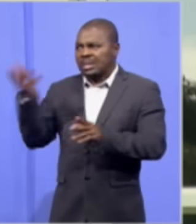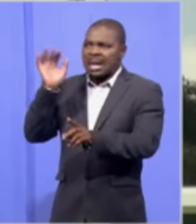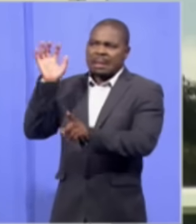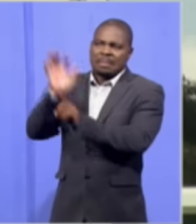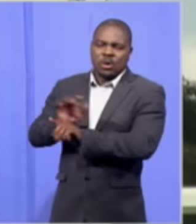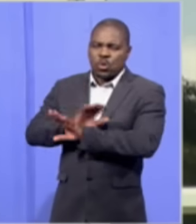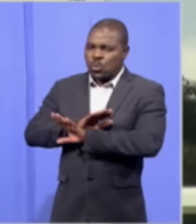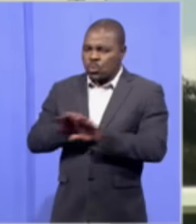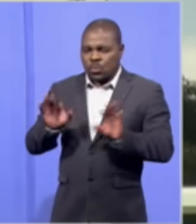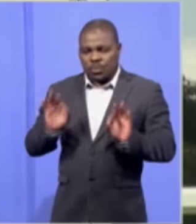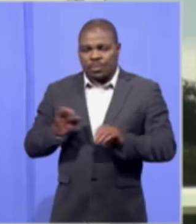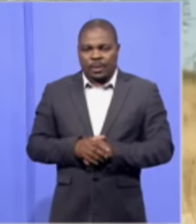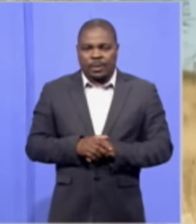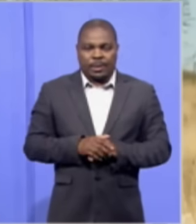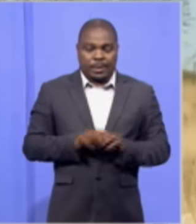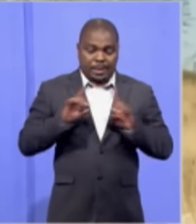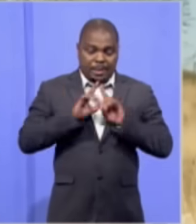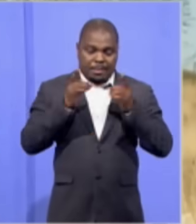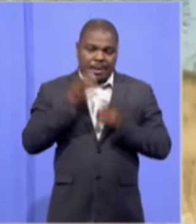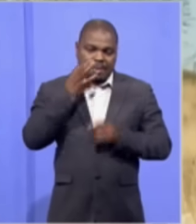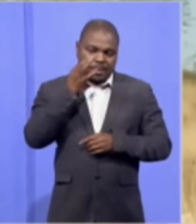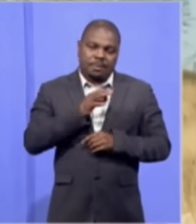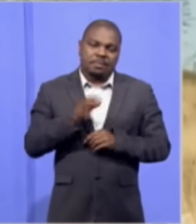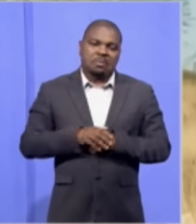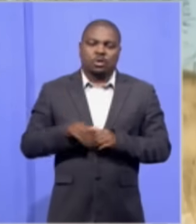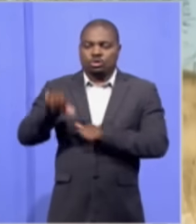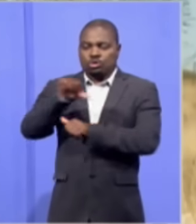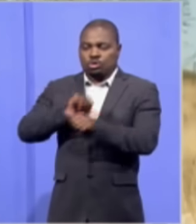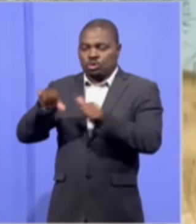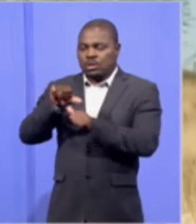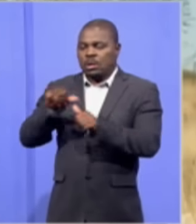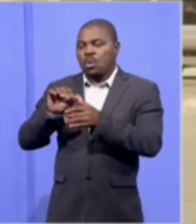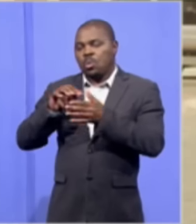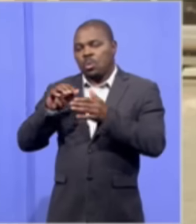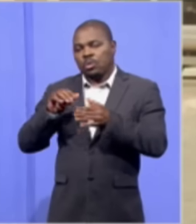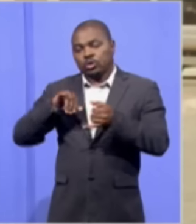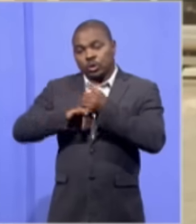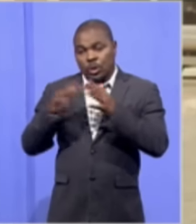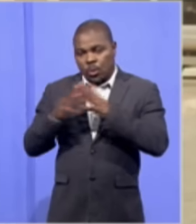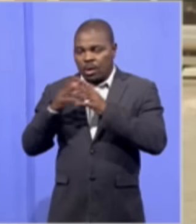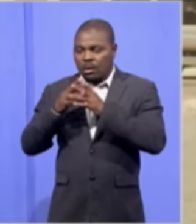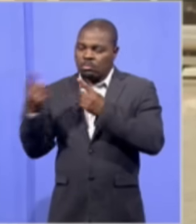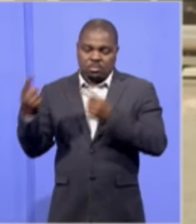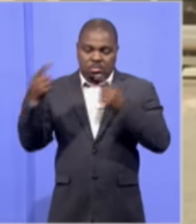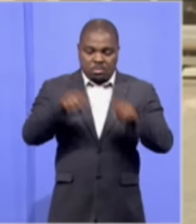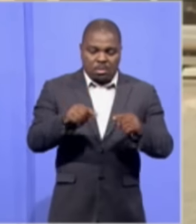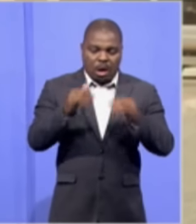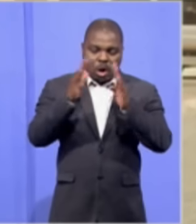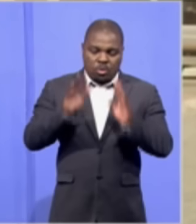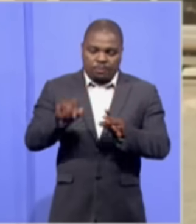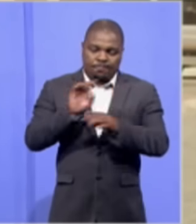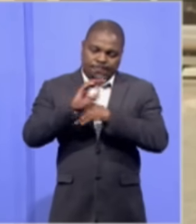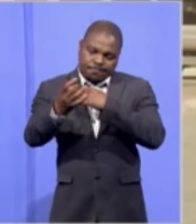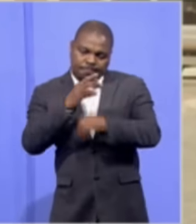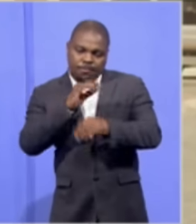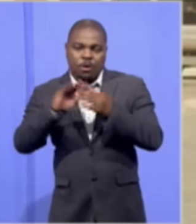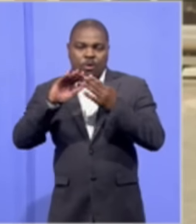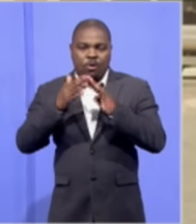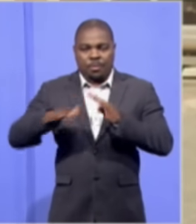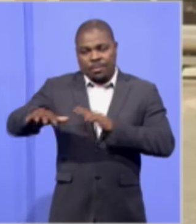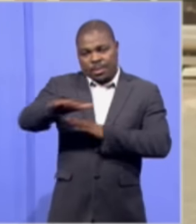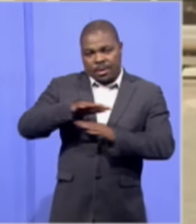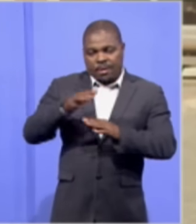e re e rometše badirela leago ka lapeng le go ba fa thoba matswalo rometše badirela leago ba rena ba ile fao go ya go dira